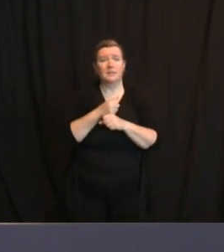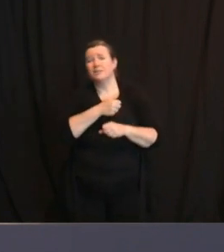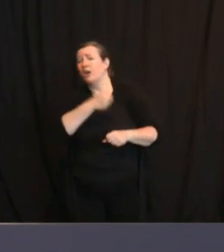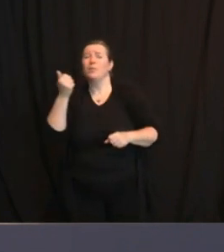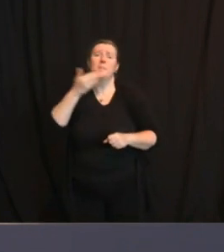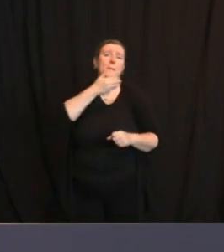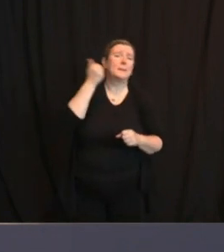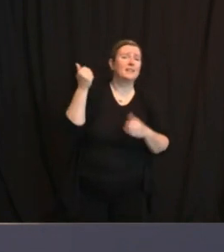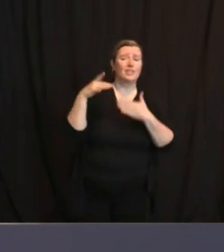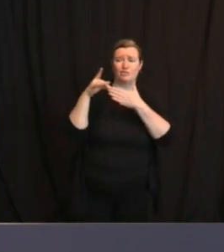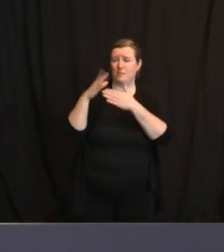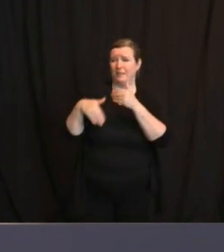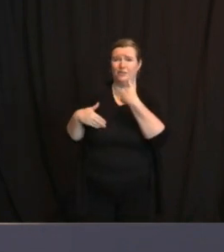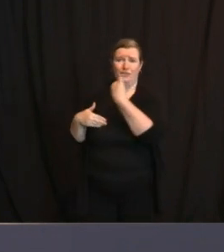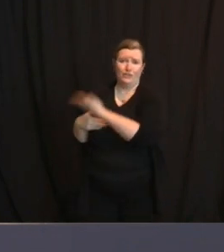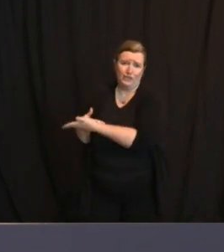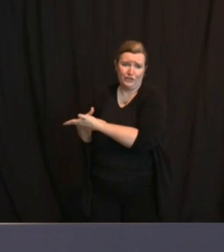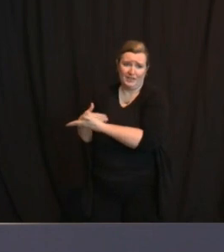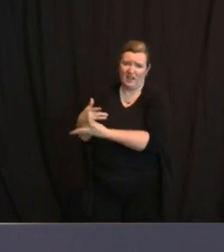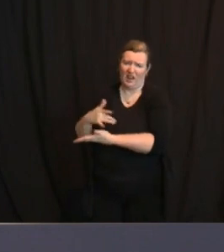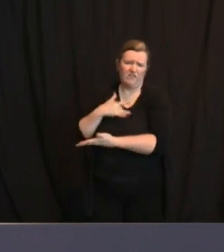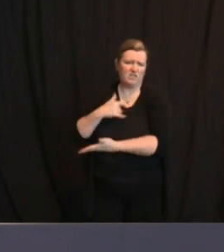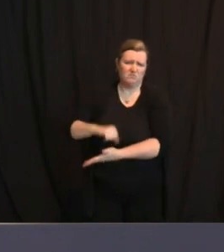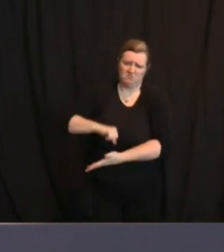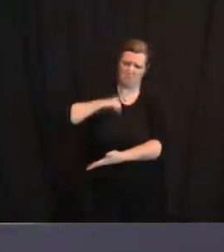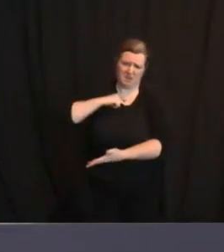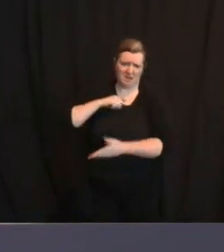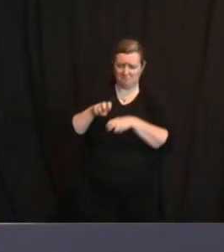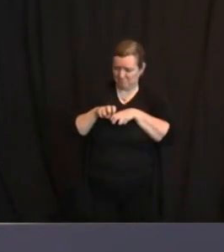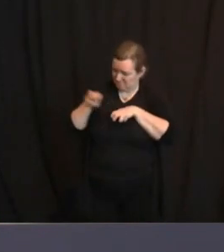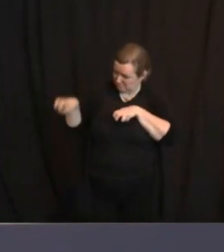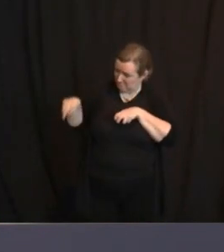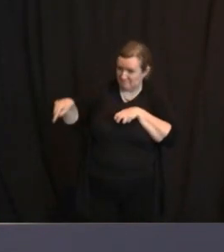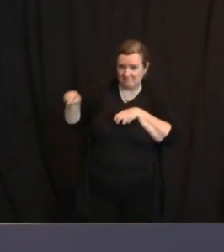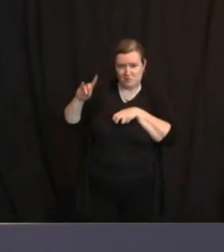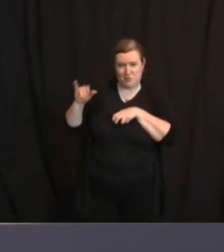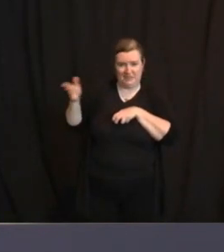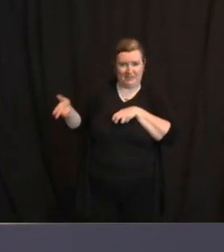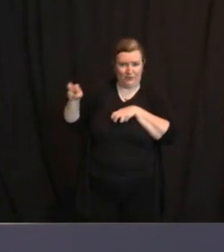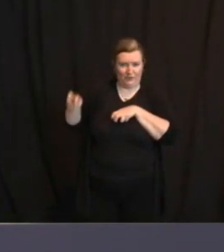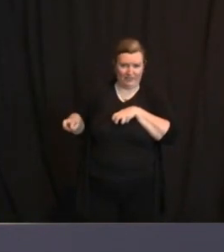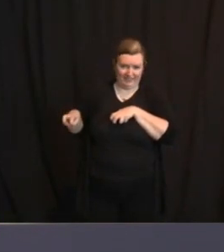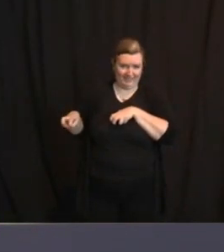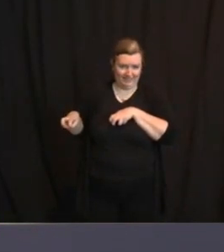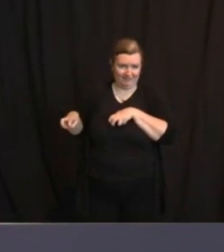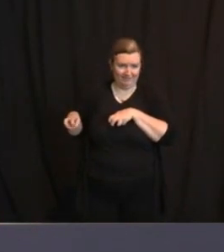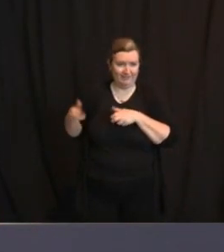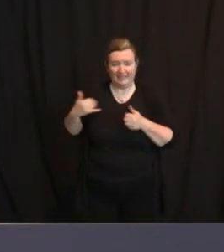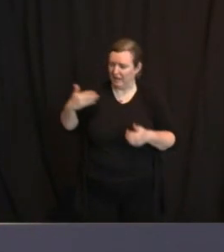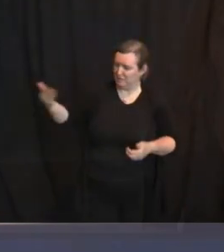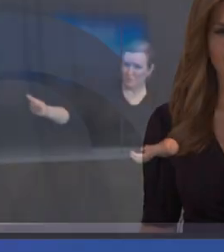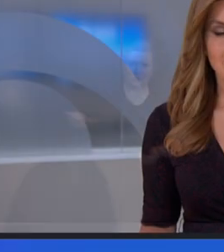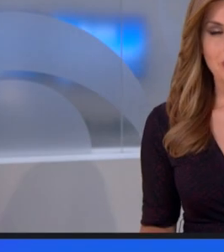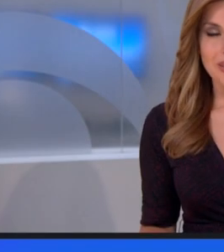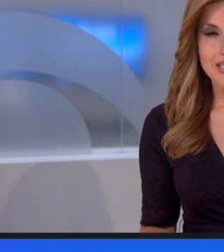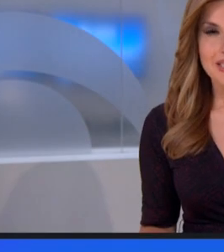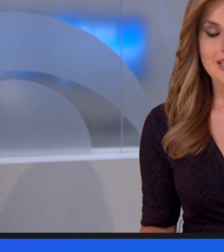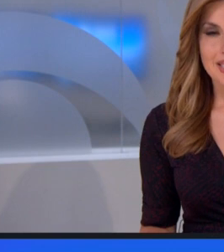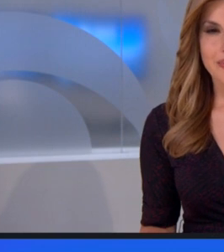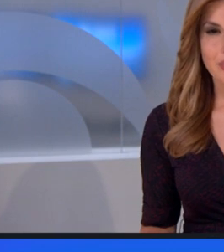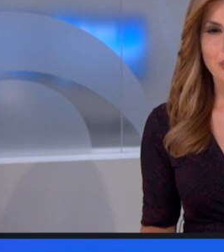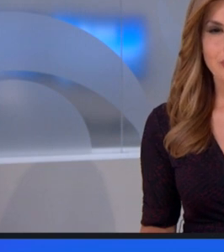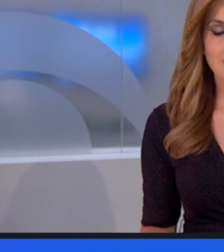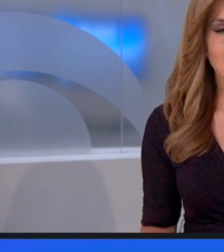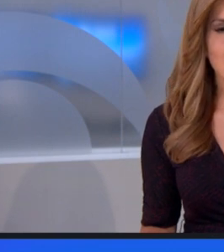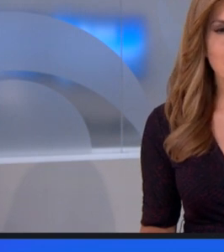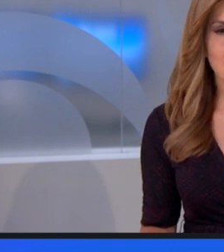her and to go to battle with her every single day, morning, noon, and night. Please help me welcome the Commissioner of the Department You've been of Health, listening to